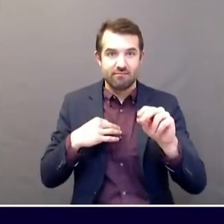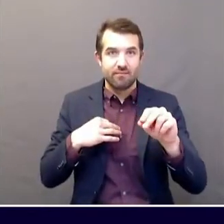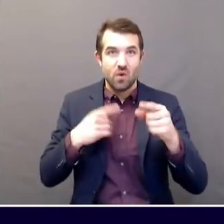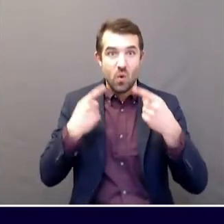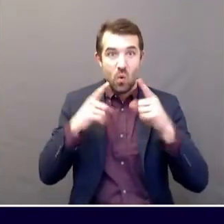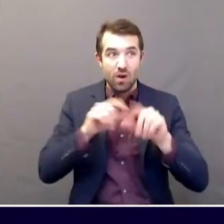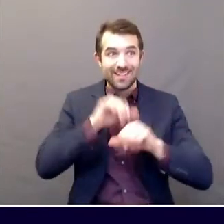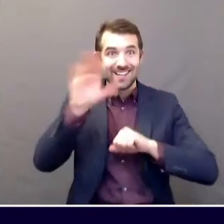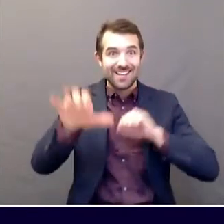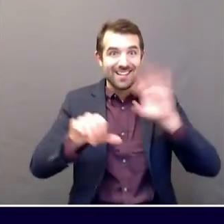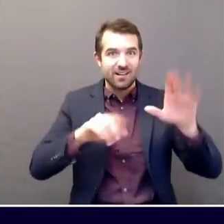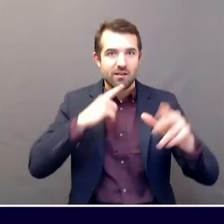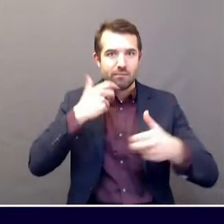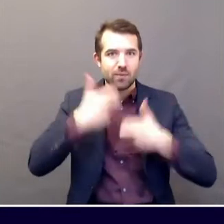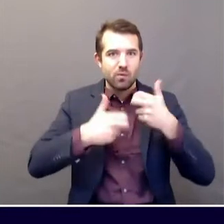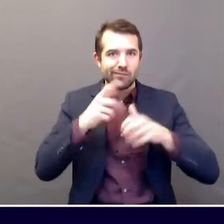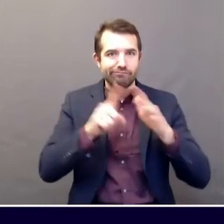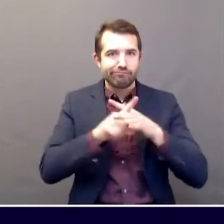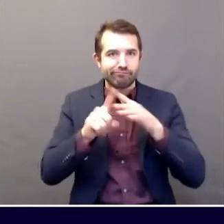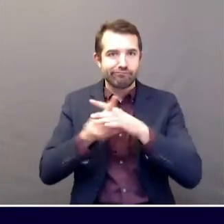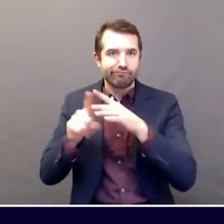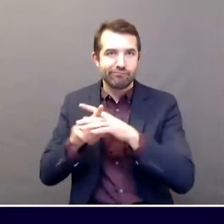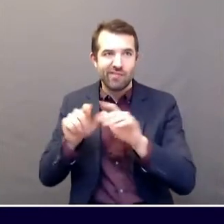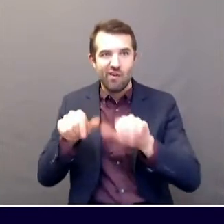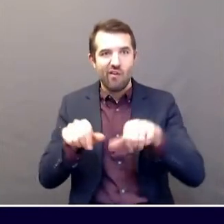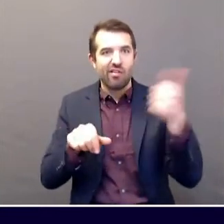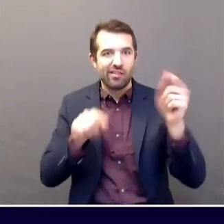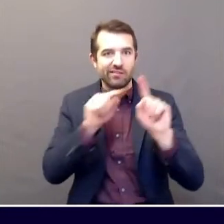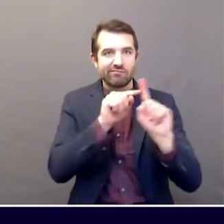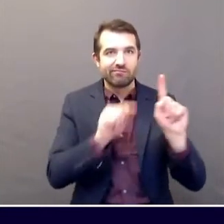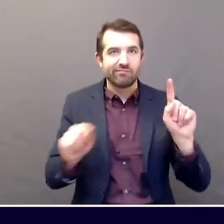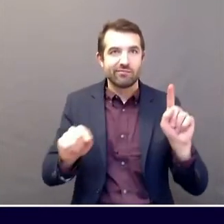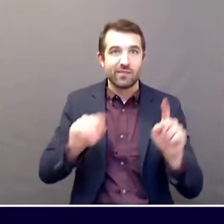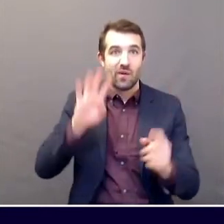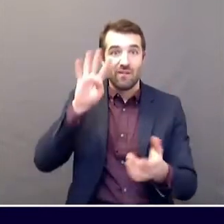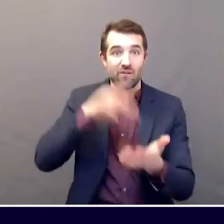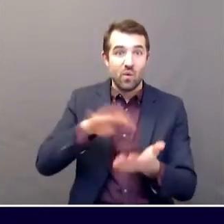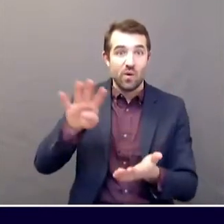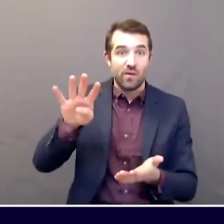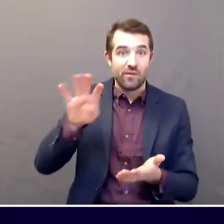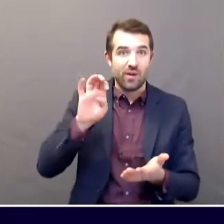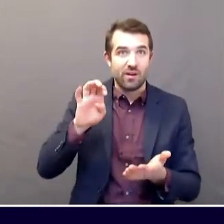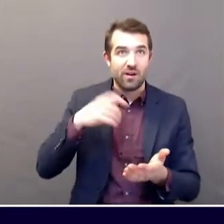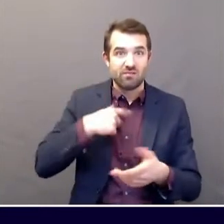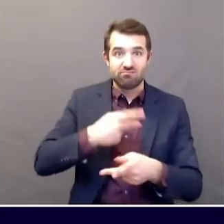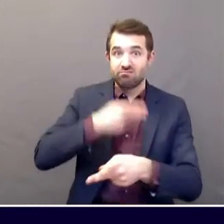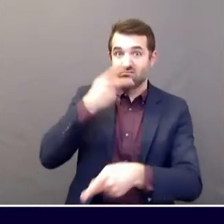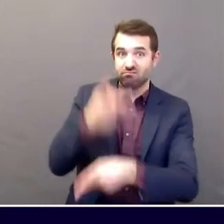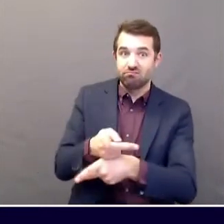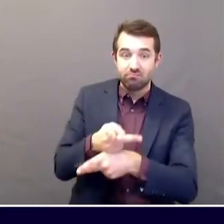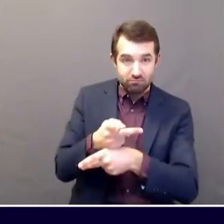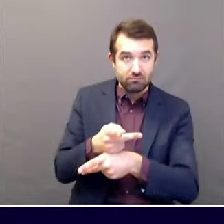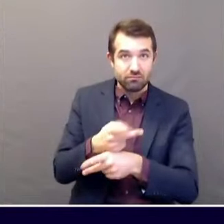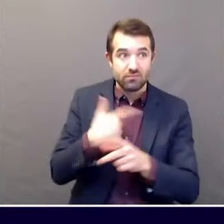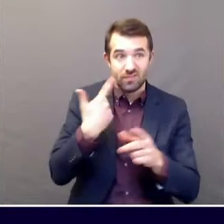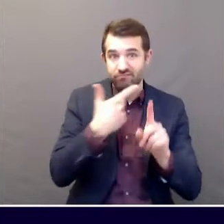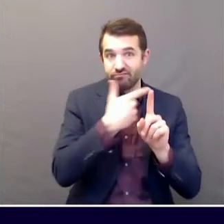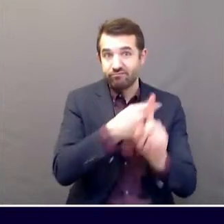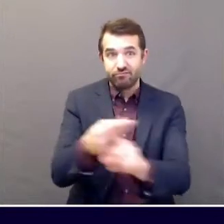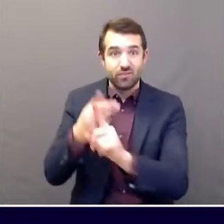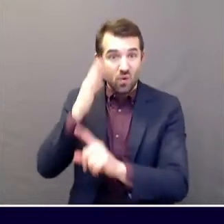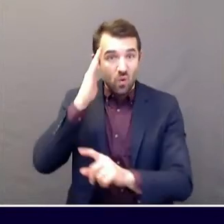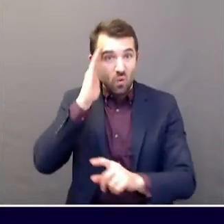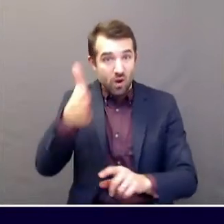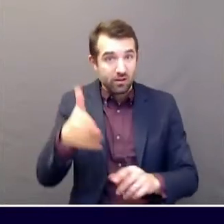those 4,000 doses, 4,400, should not be debited against or decremented from future allocations, but rather should be kept